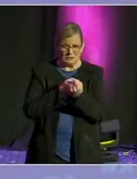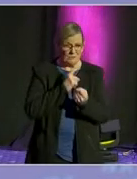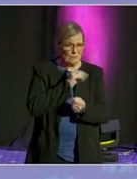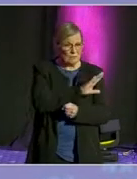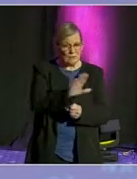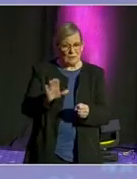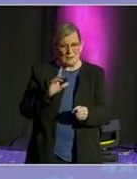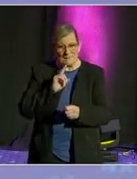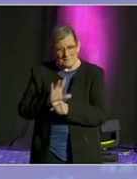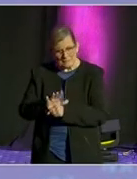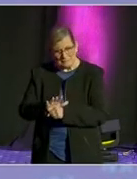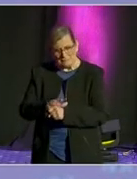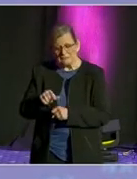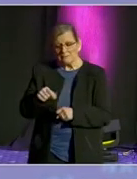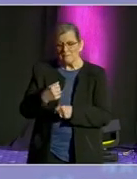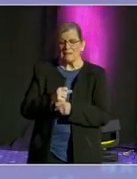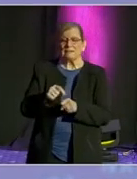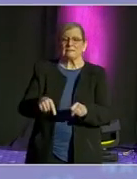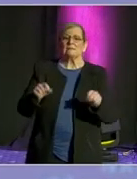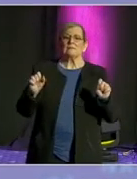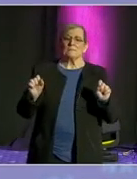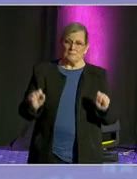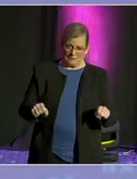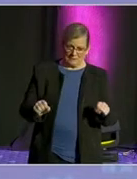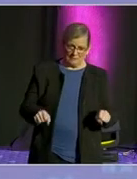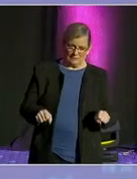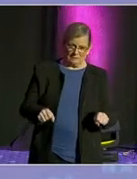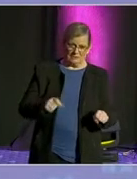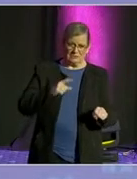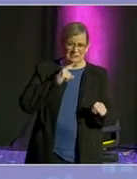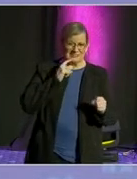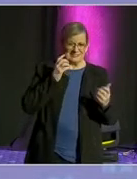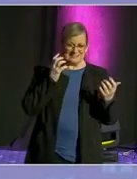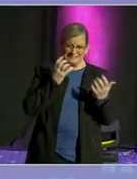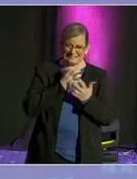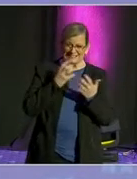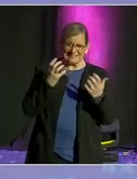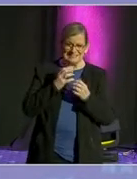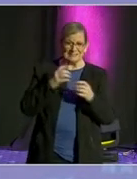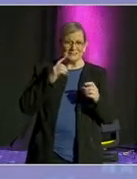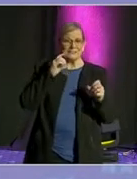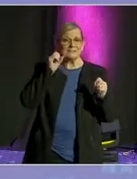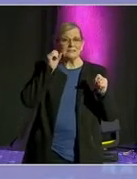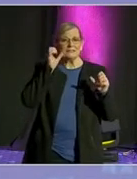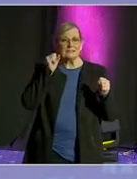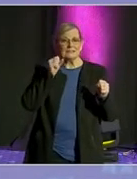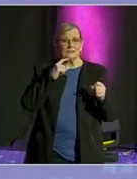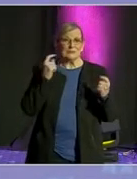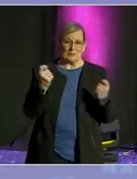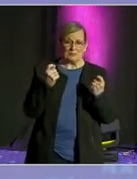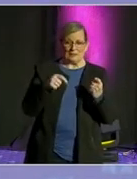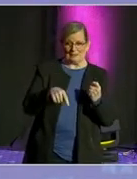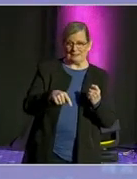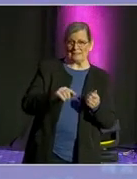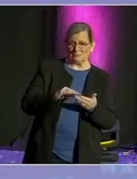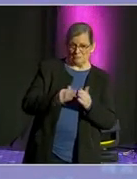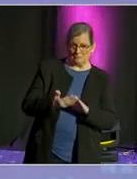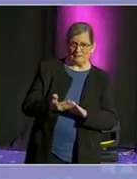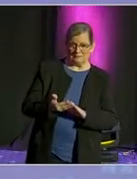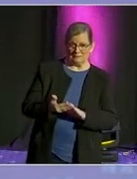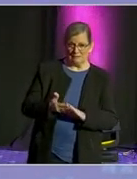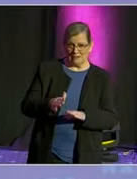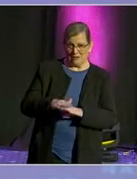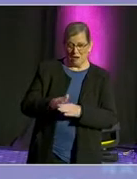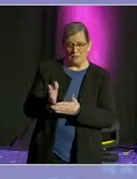this possible and support of this iconic festival, which is so important to our city. So with that, on behalf of Mayor Bowser, I want to